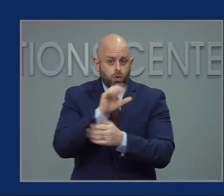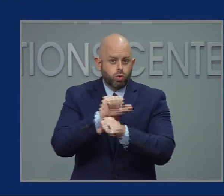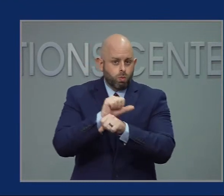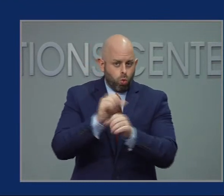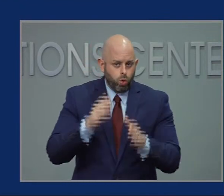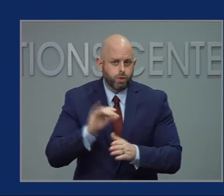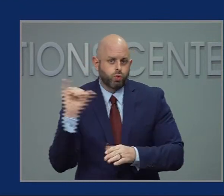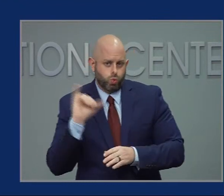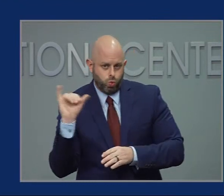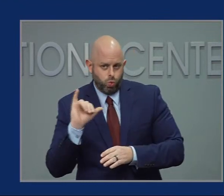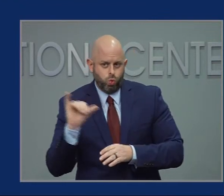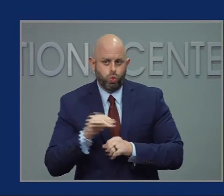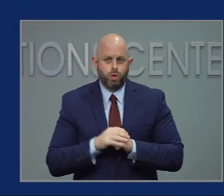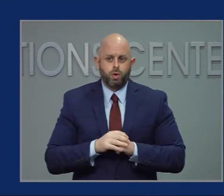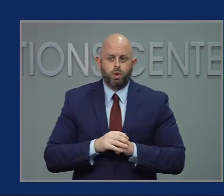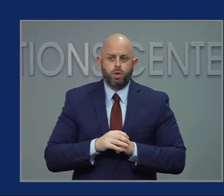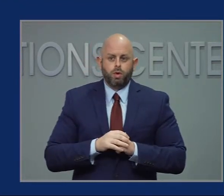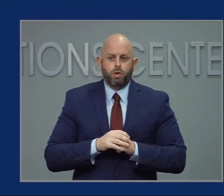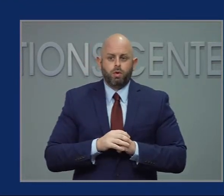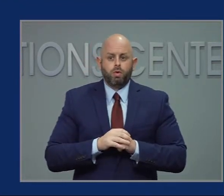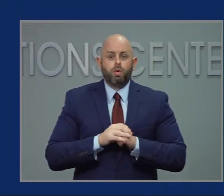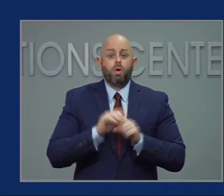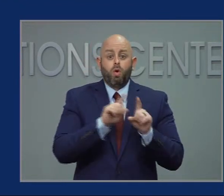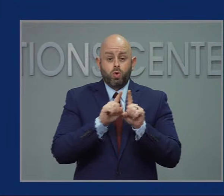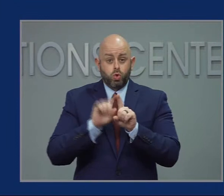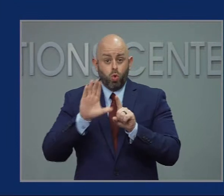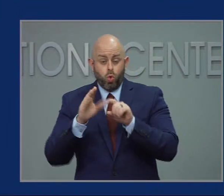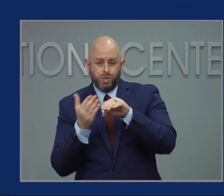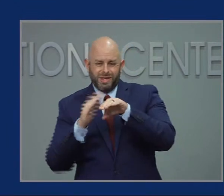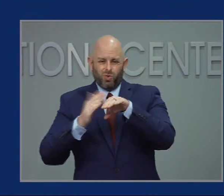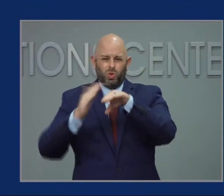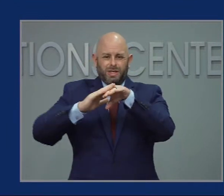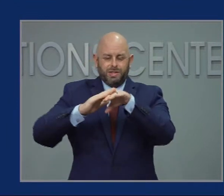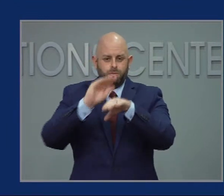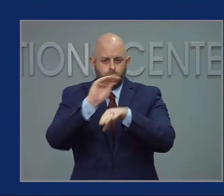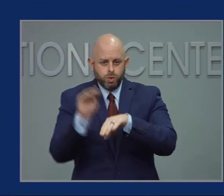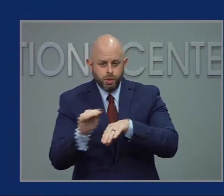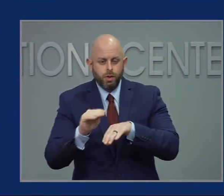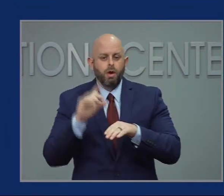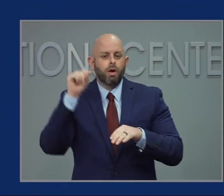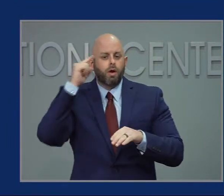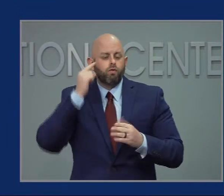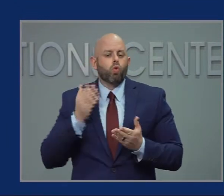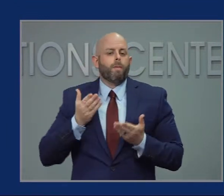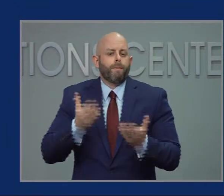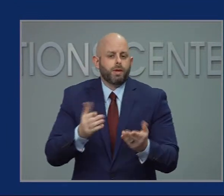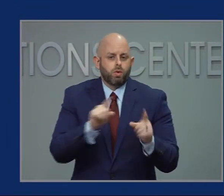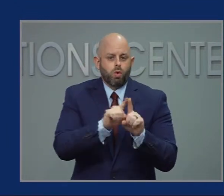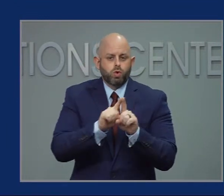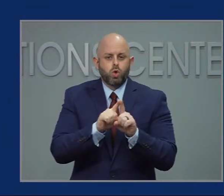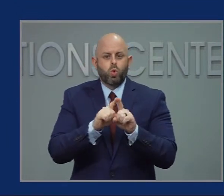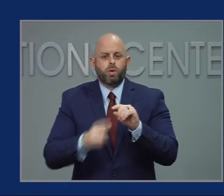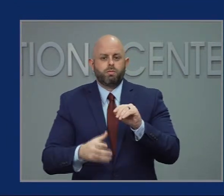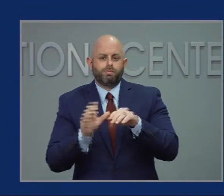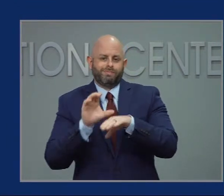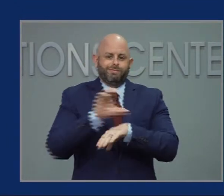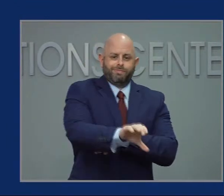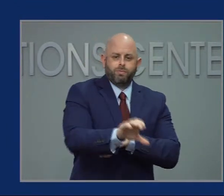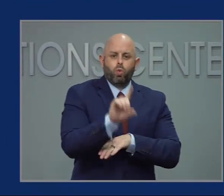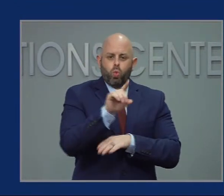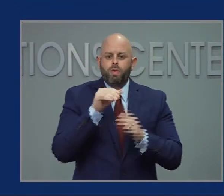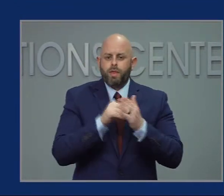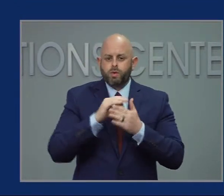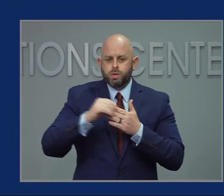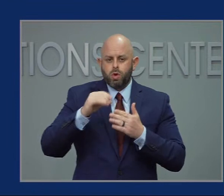employees. And then on top of those recurring increases, the governor recommends also an additional $1,000 bonus for